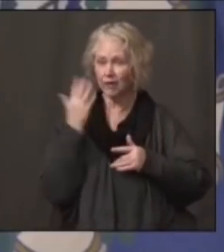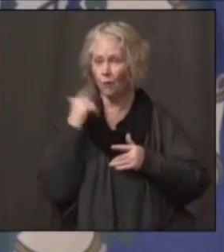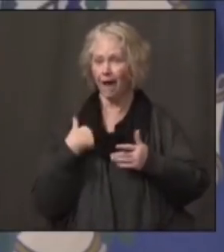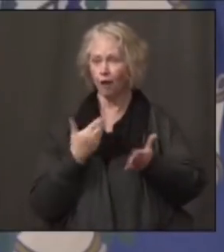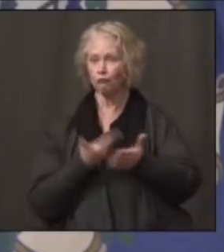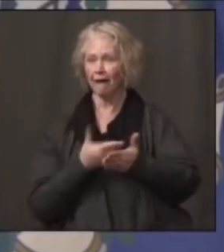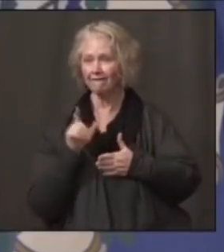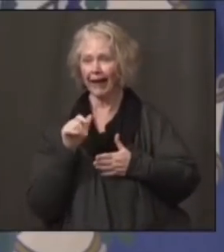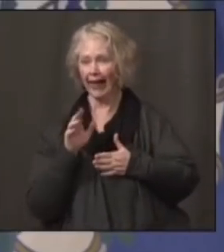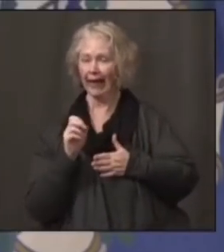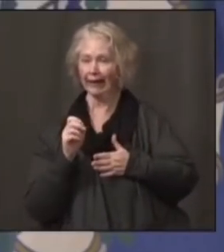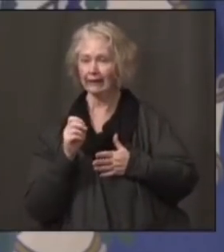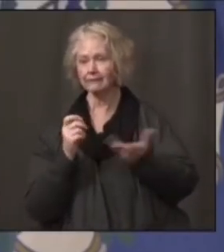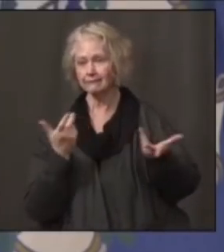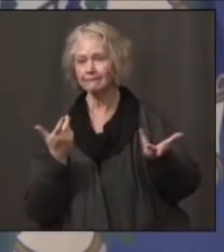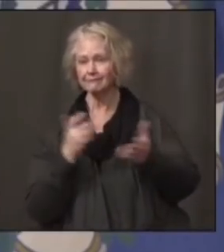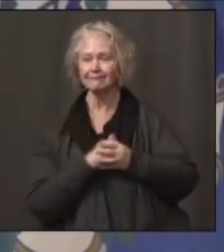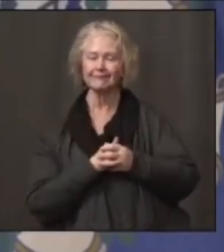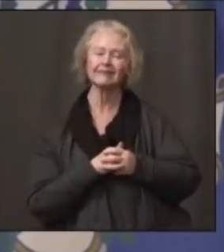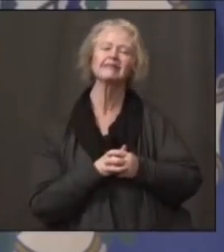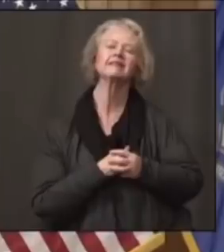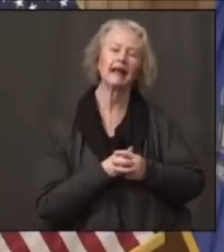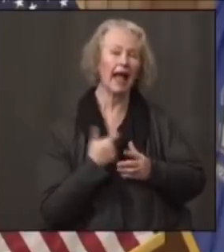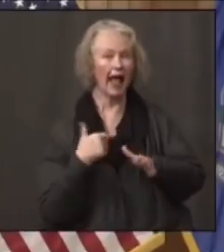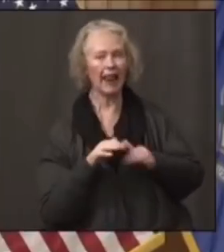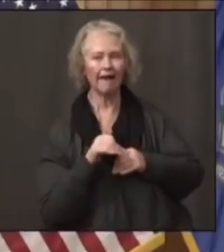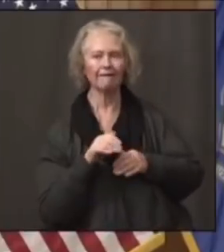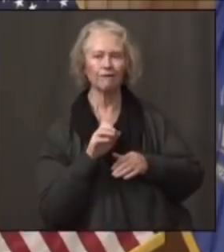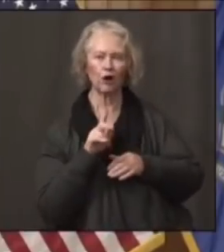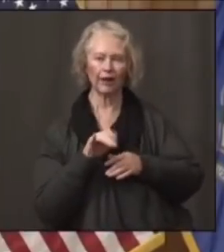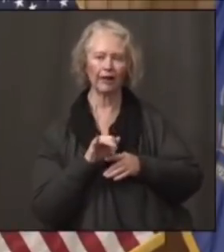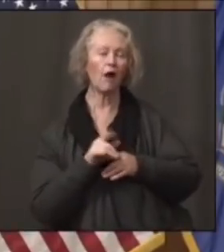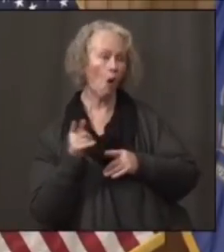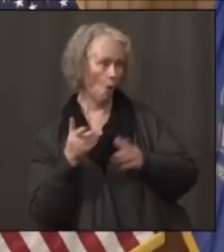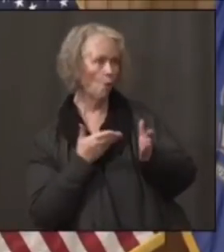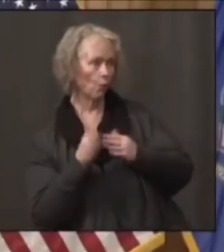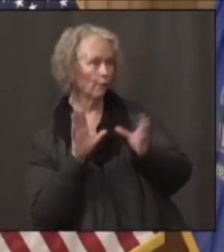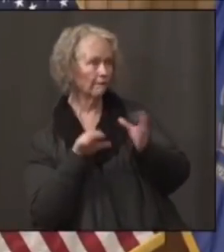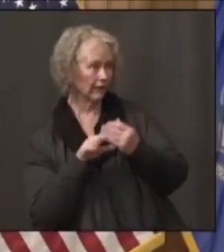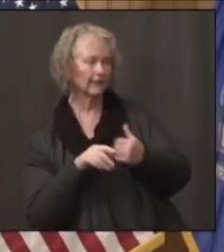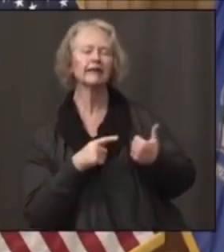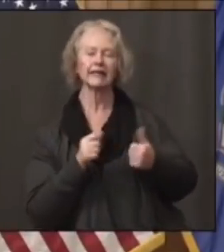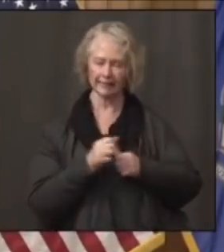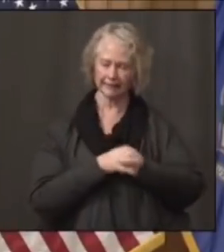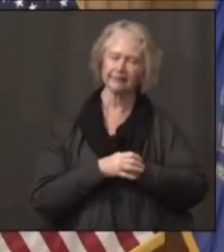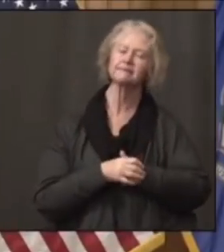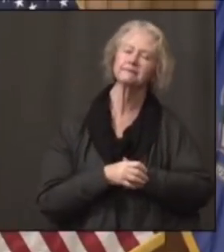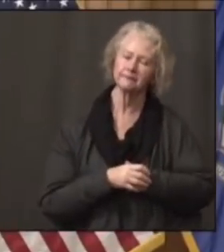for 45 minutes. And this is a video meeting? Yes, sir. Thank you.